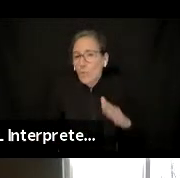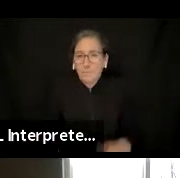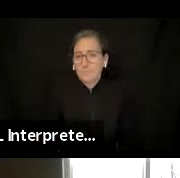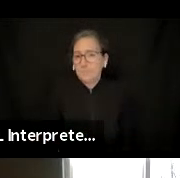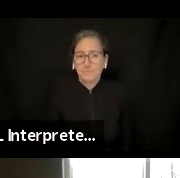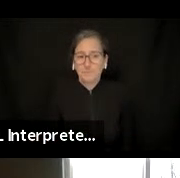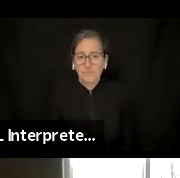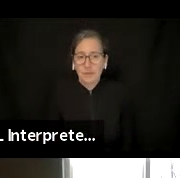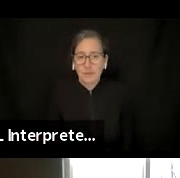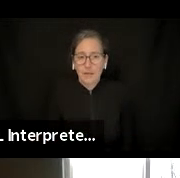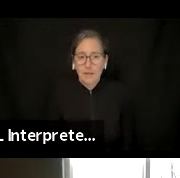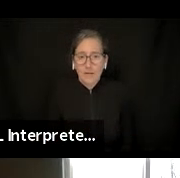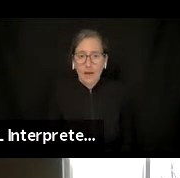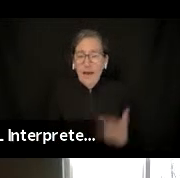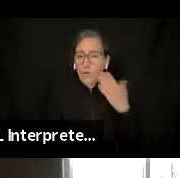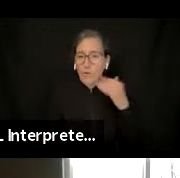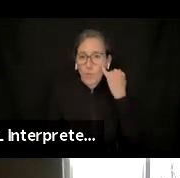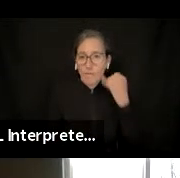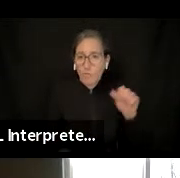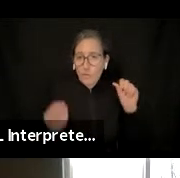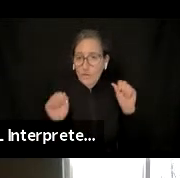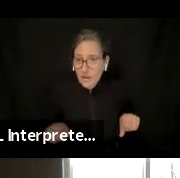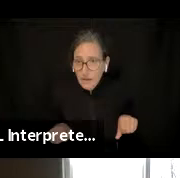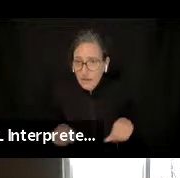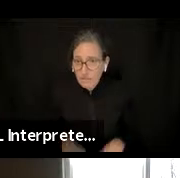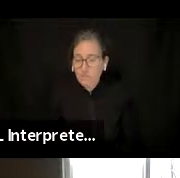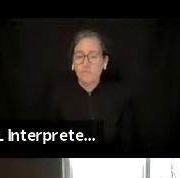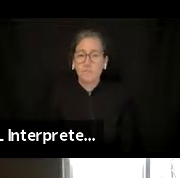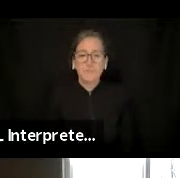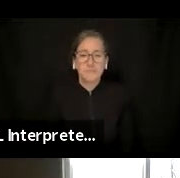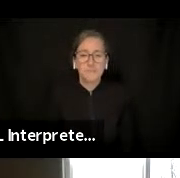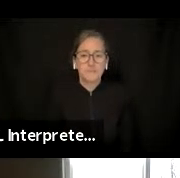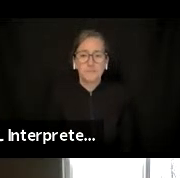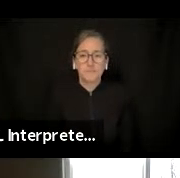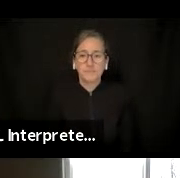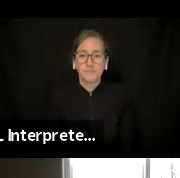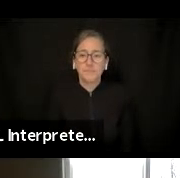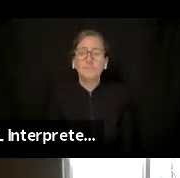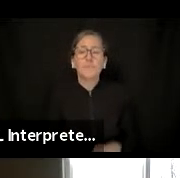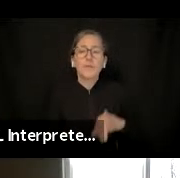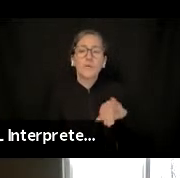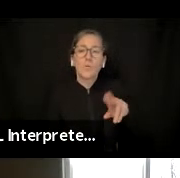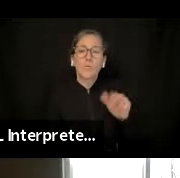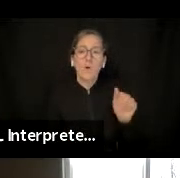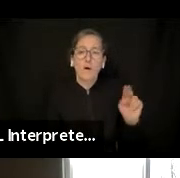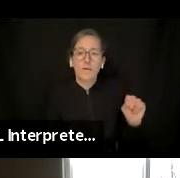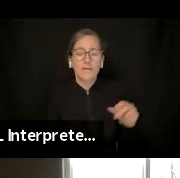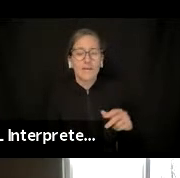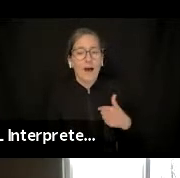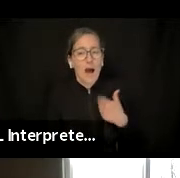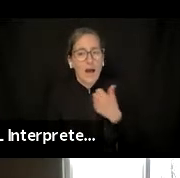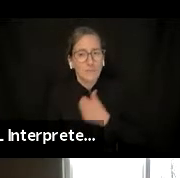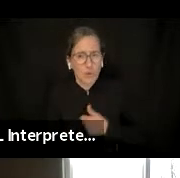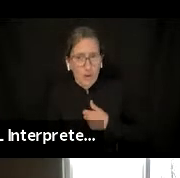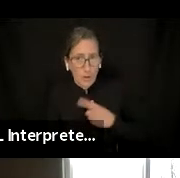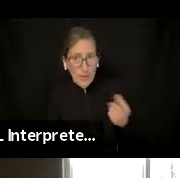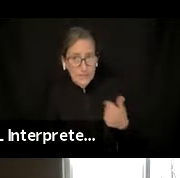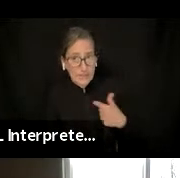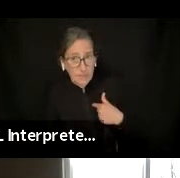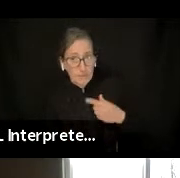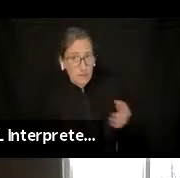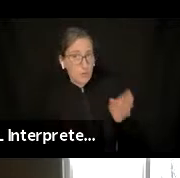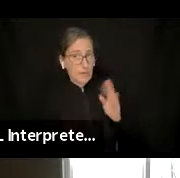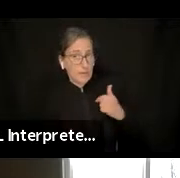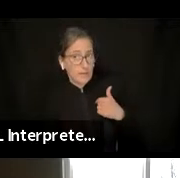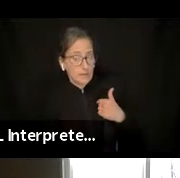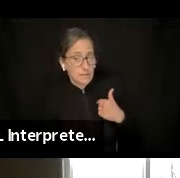whether we can do it in Zoom. And I apologize. Is that directed towards me,